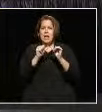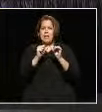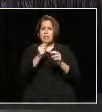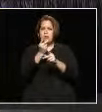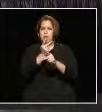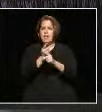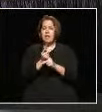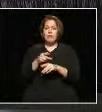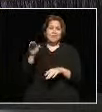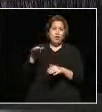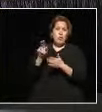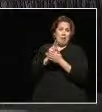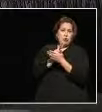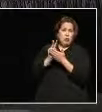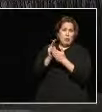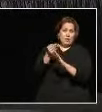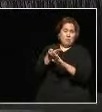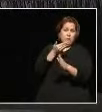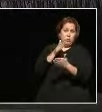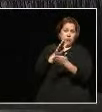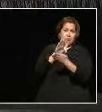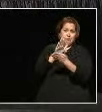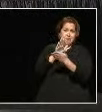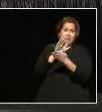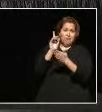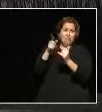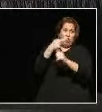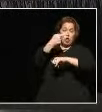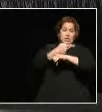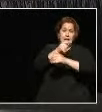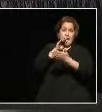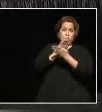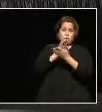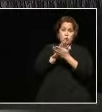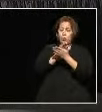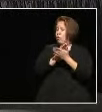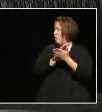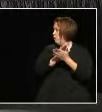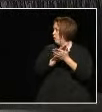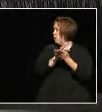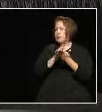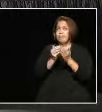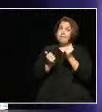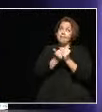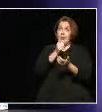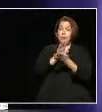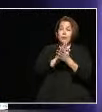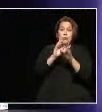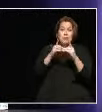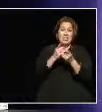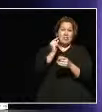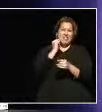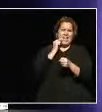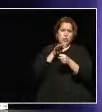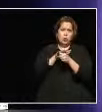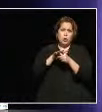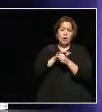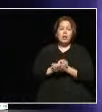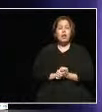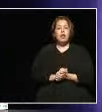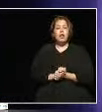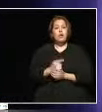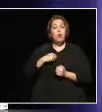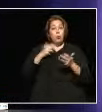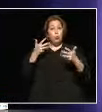part. We're about 2 weeks away from the first day of school, almost all the school districts in San Antonio. We